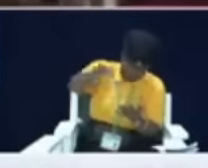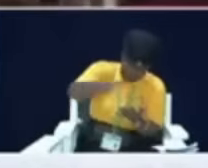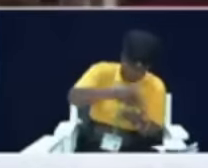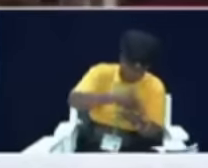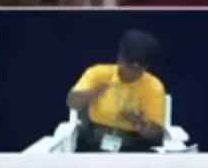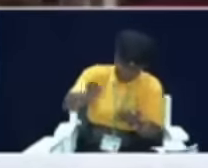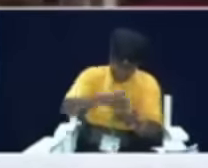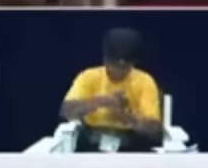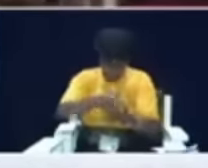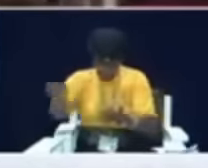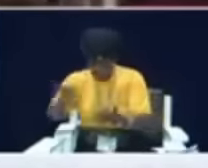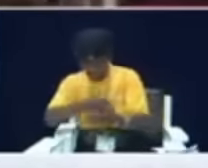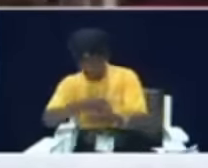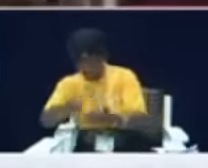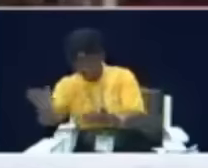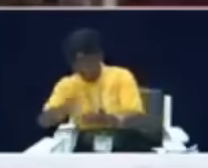Yes, I know.